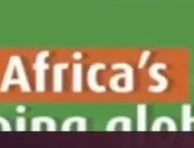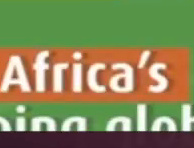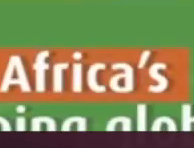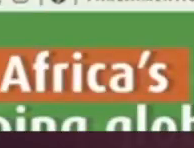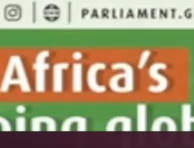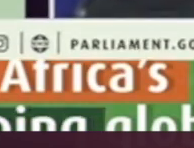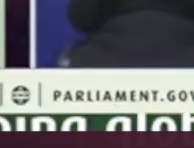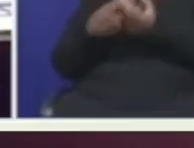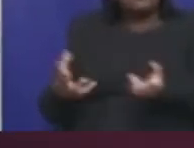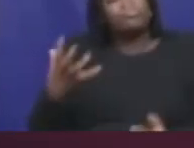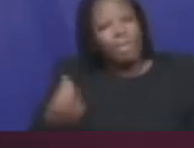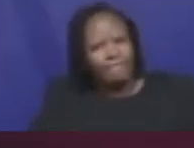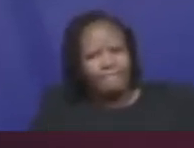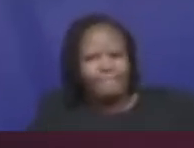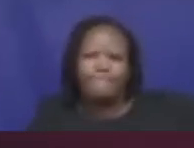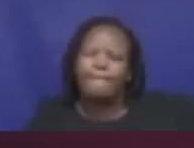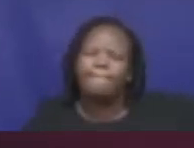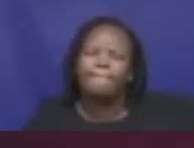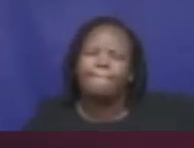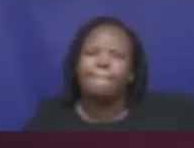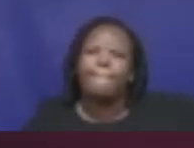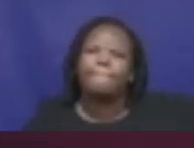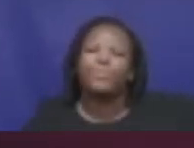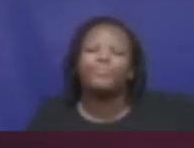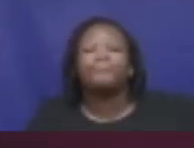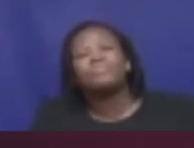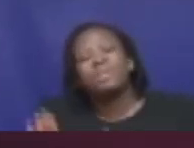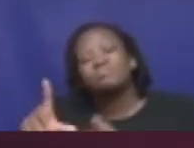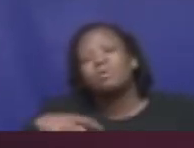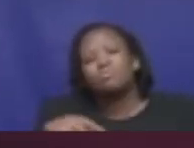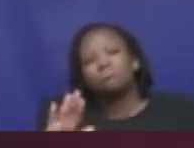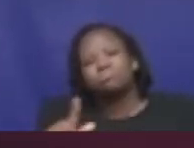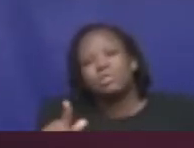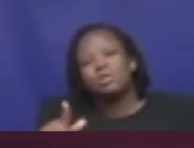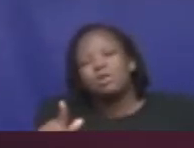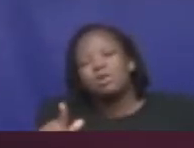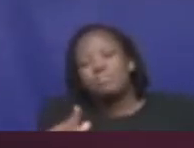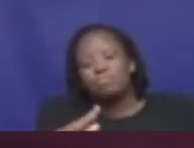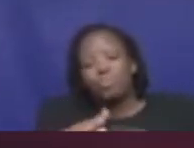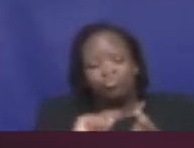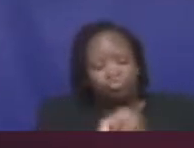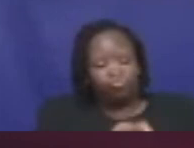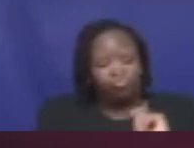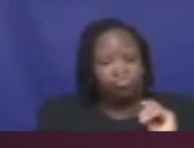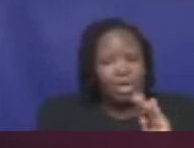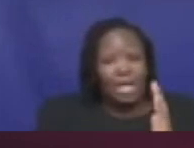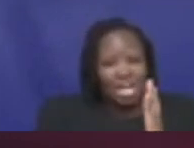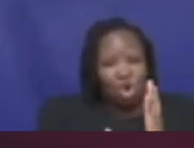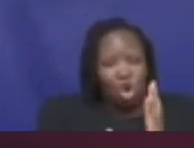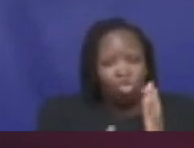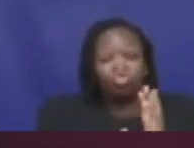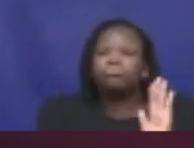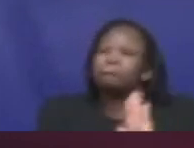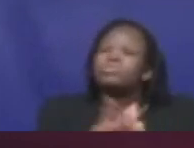resources. House Chair, the investment in digital modernization that is the cornerstone of this budget will help stop